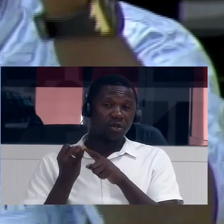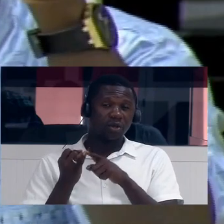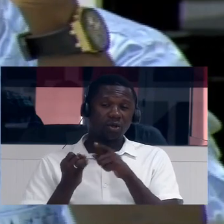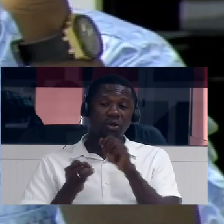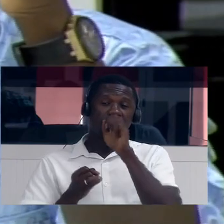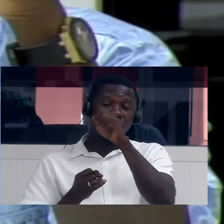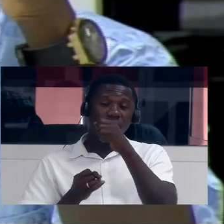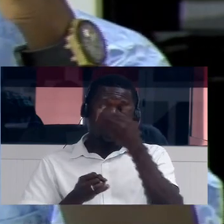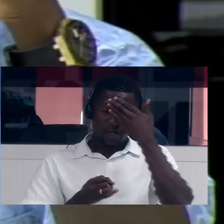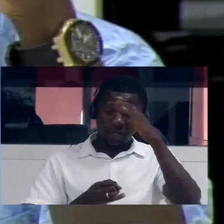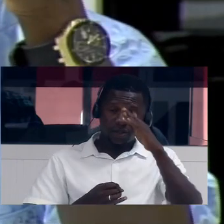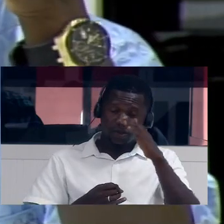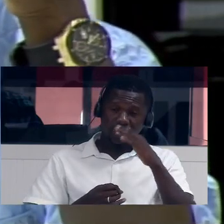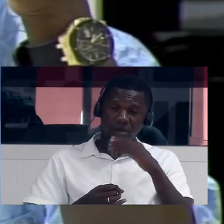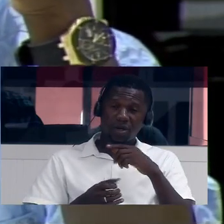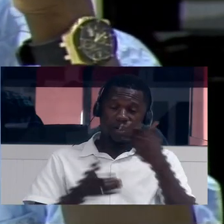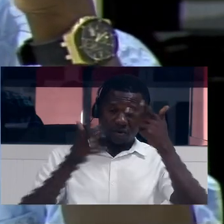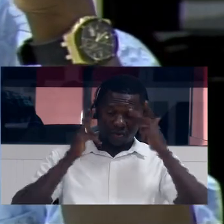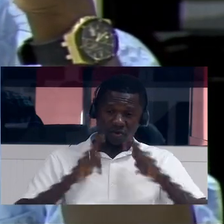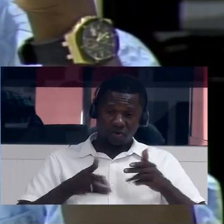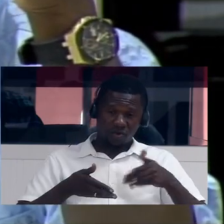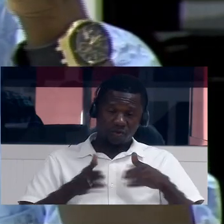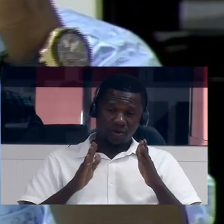your conduct, according to law,